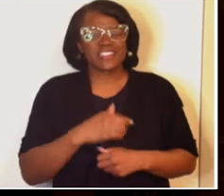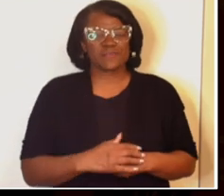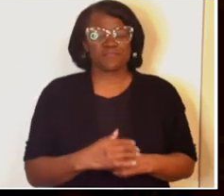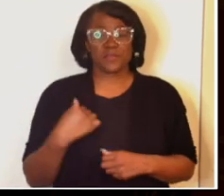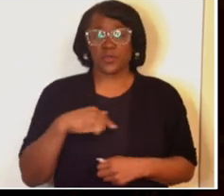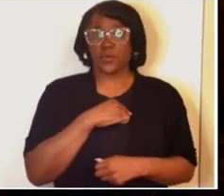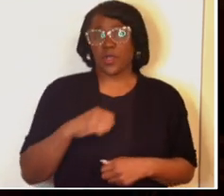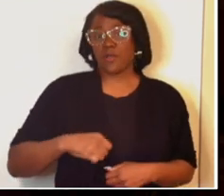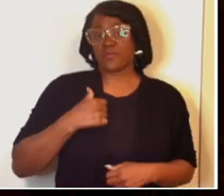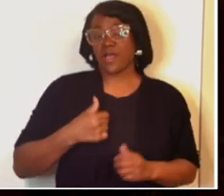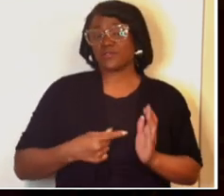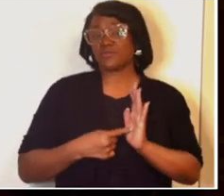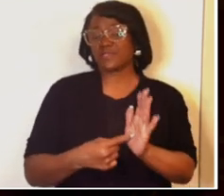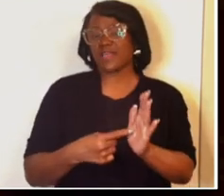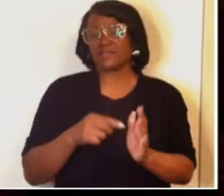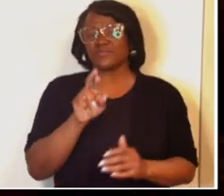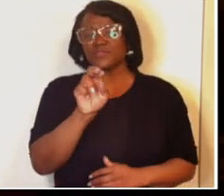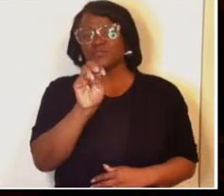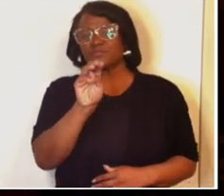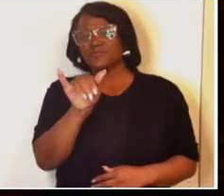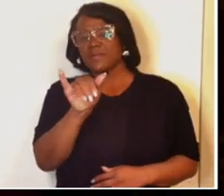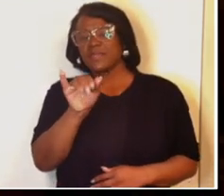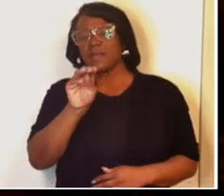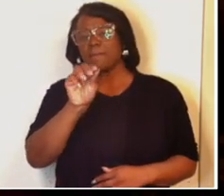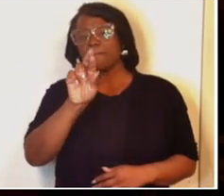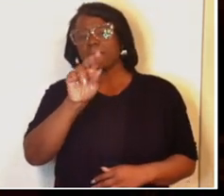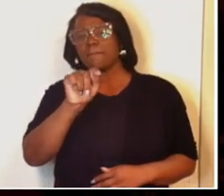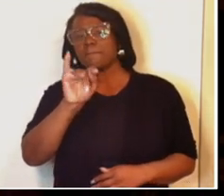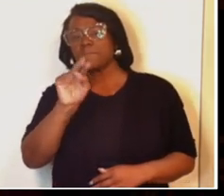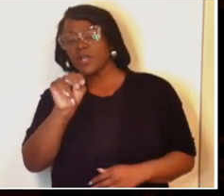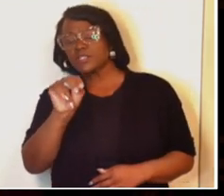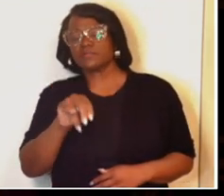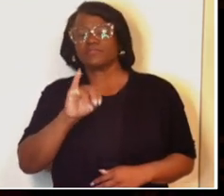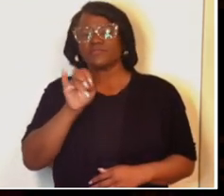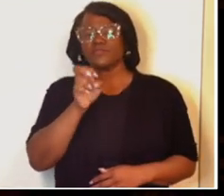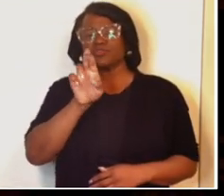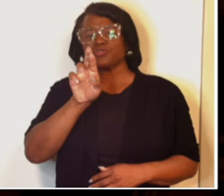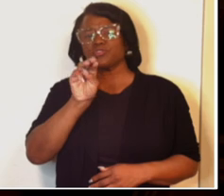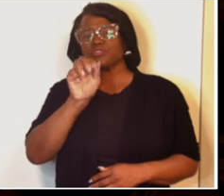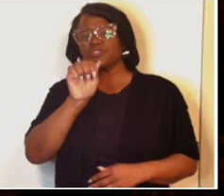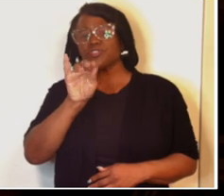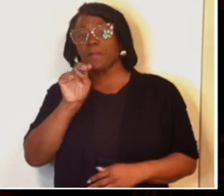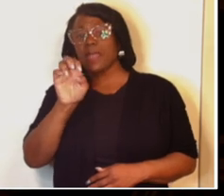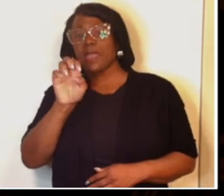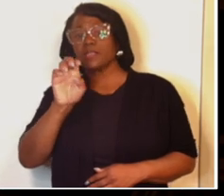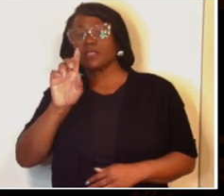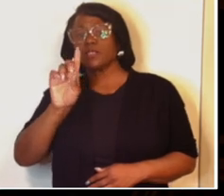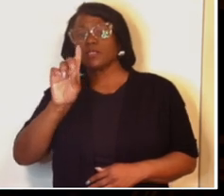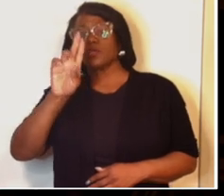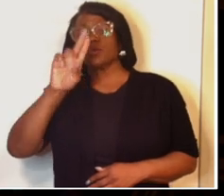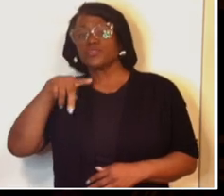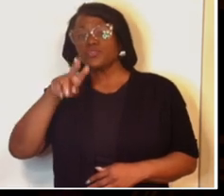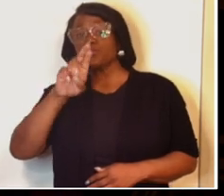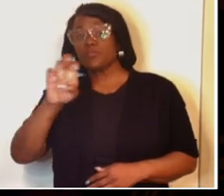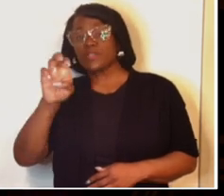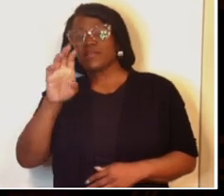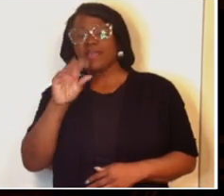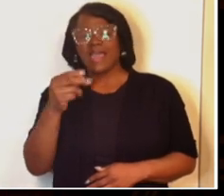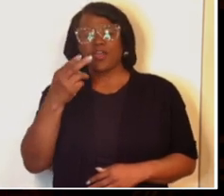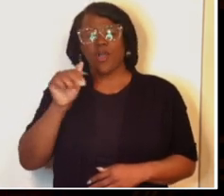to present Remy Martin, Jermaine Dupri, and the Harlem Writers Guild in a